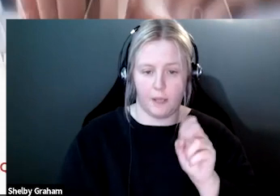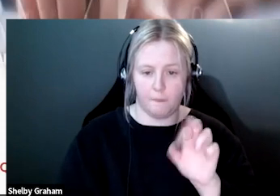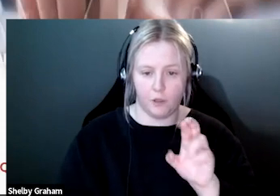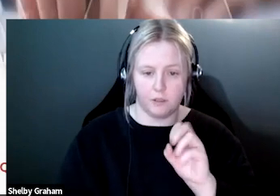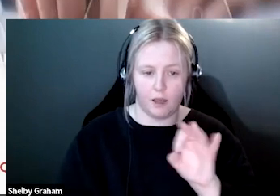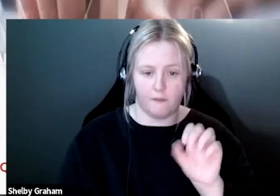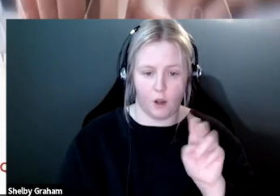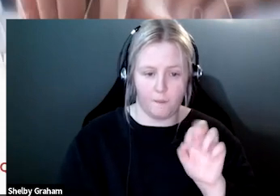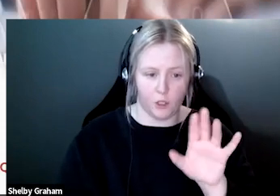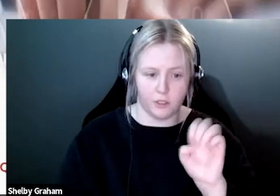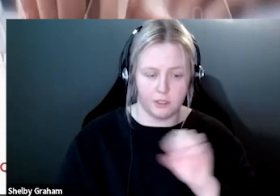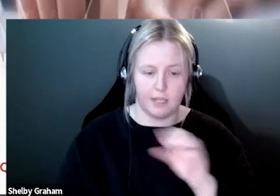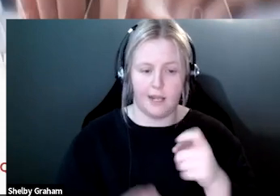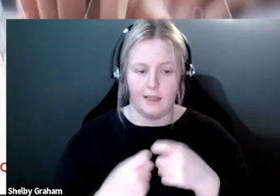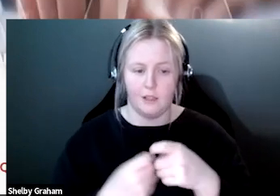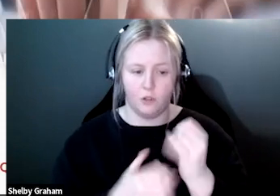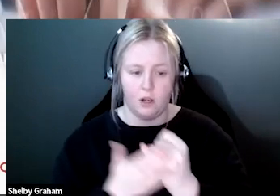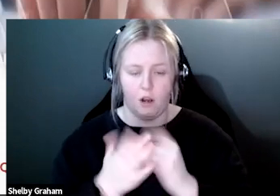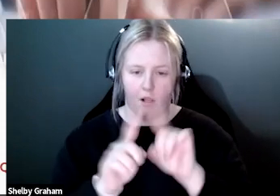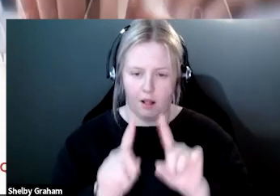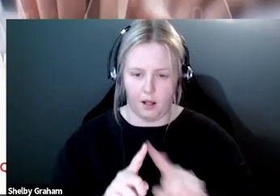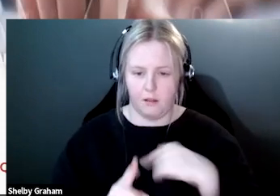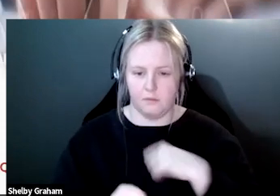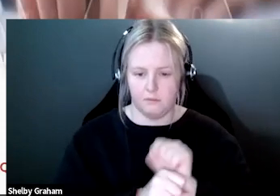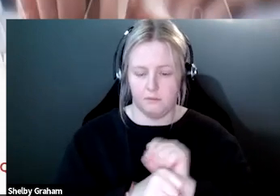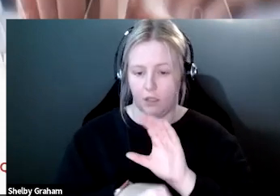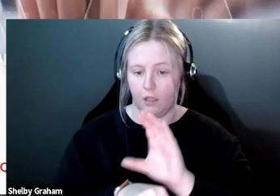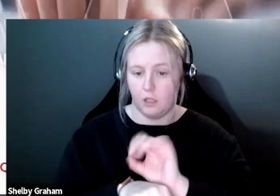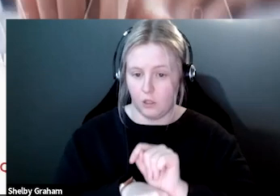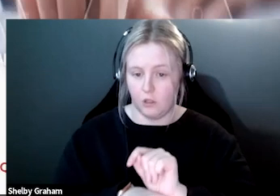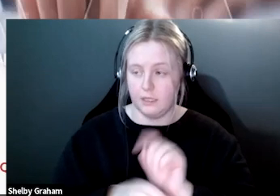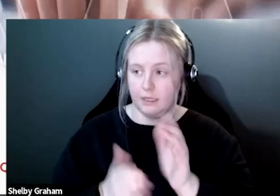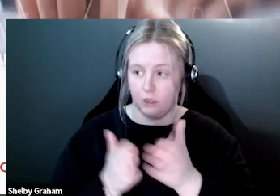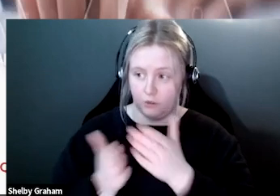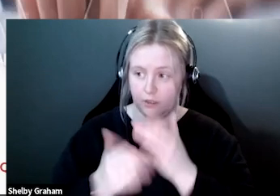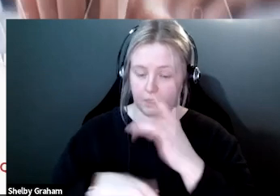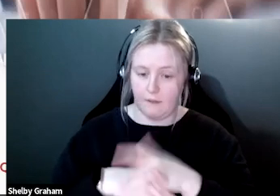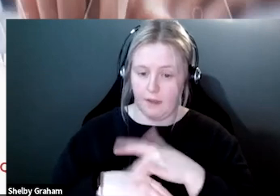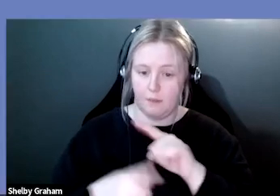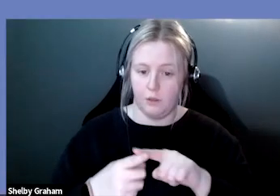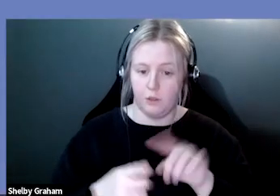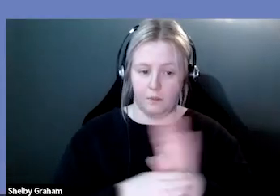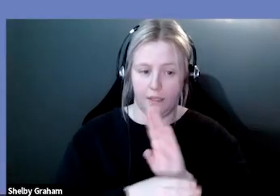Electronic Arts. ACT Consulting services are available to employers across Canada.